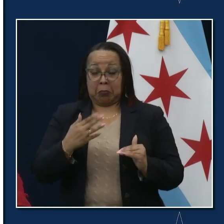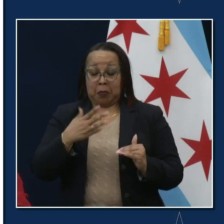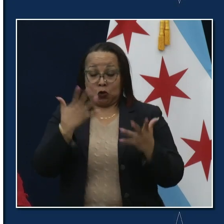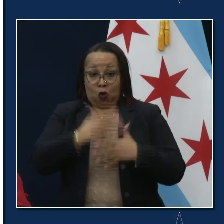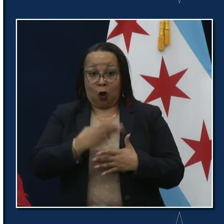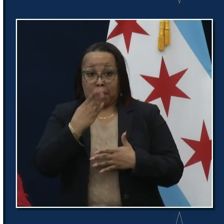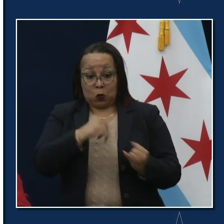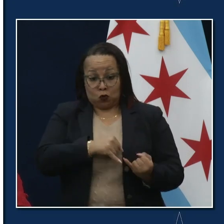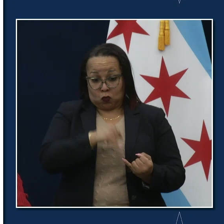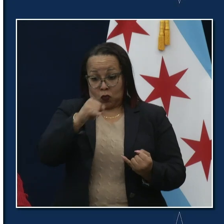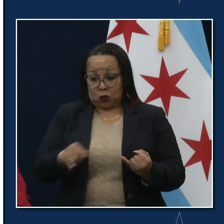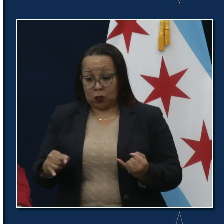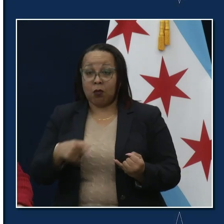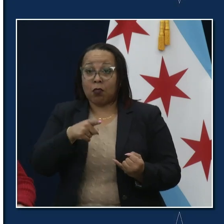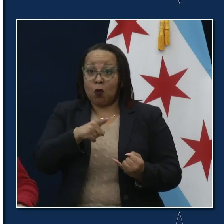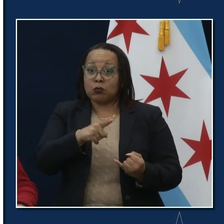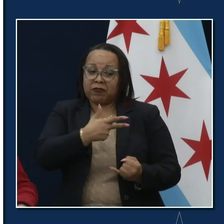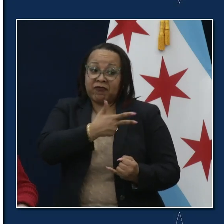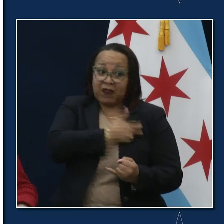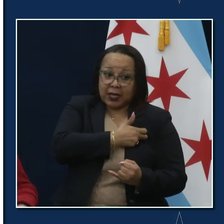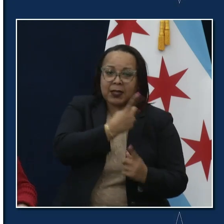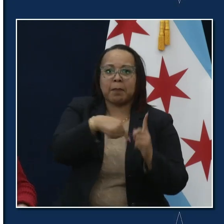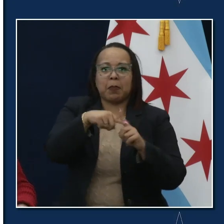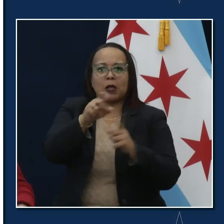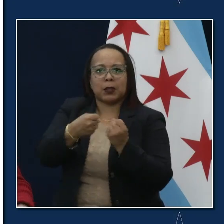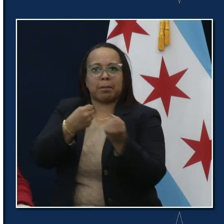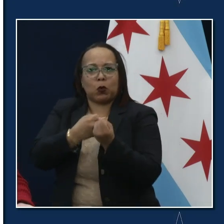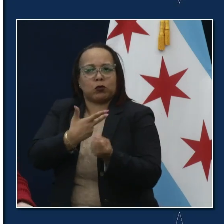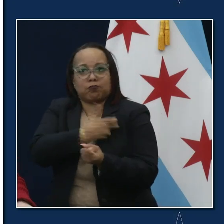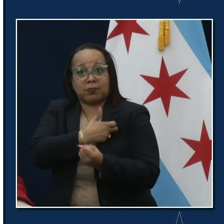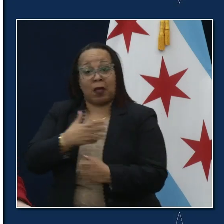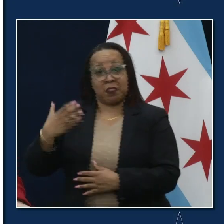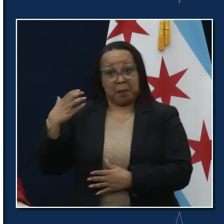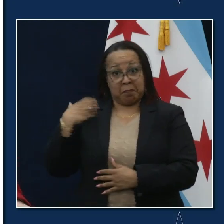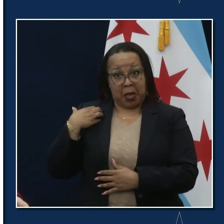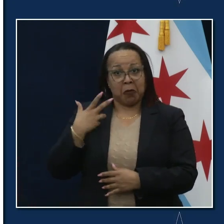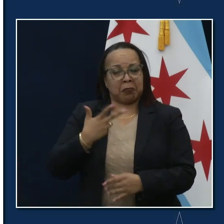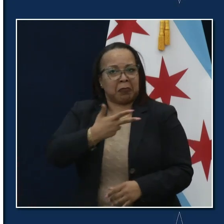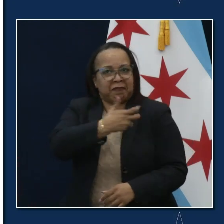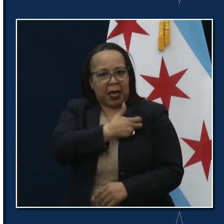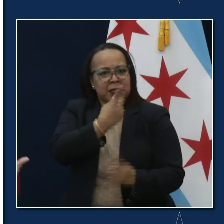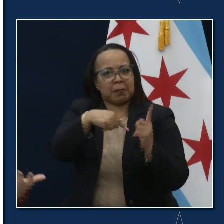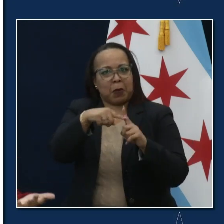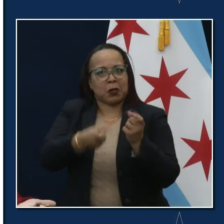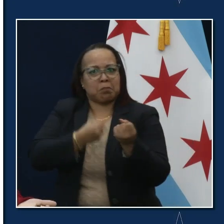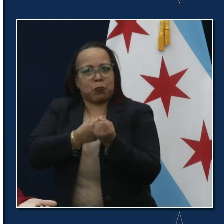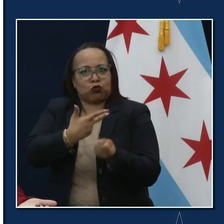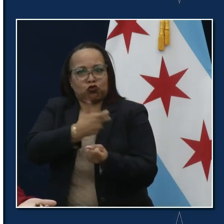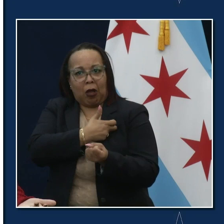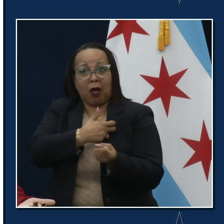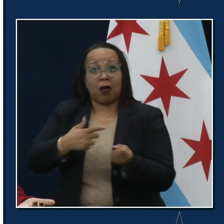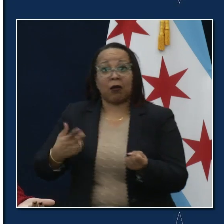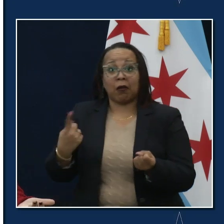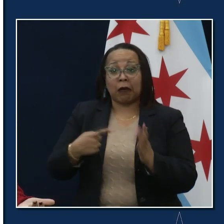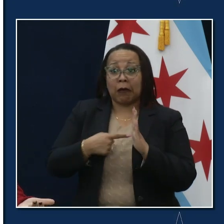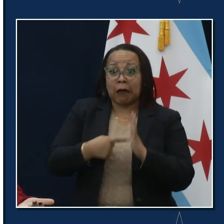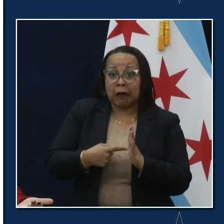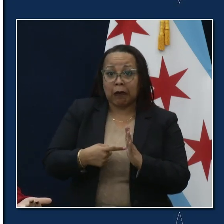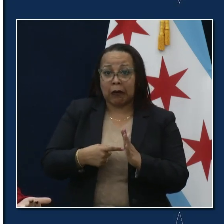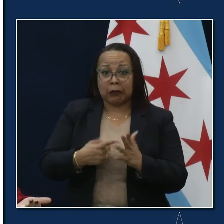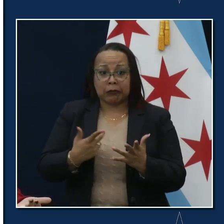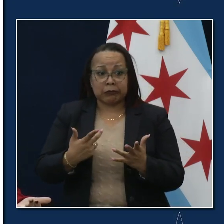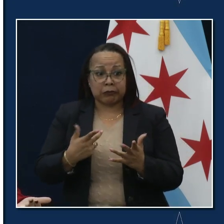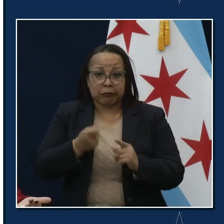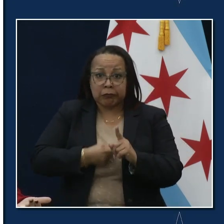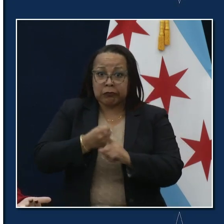who are vaccinated and boosted. And so the mayor, who is vaccinated and boosted, had very little symptoms when she